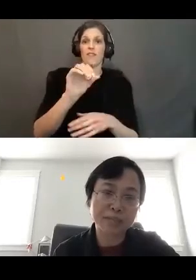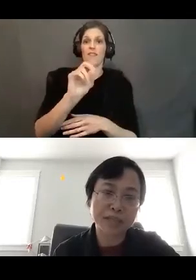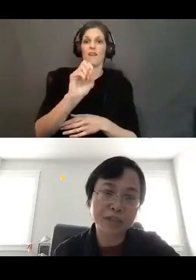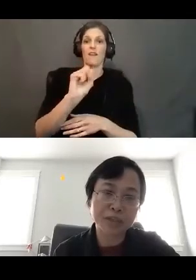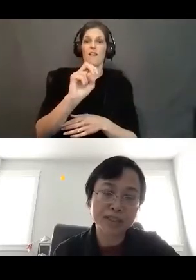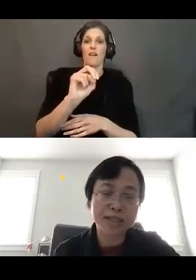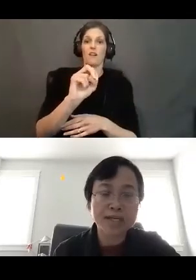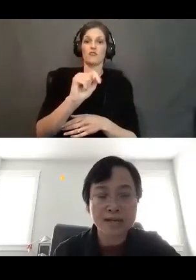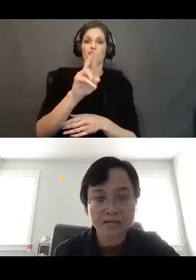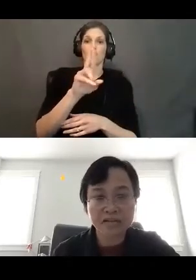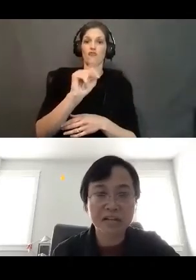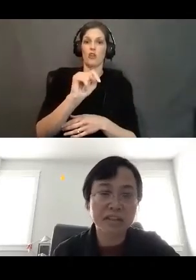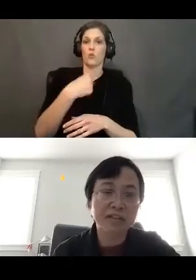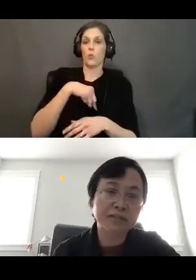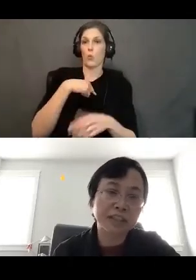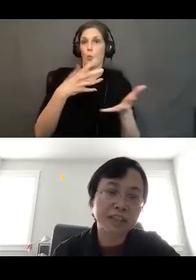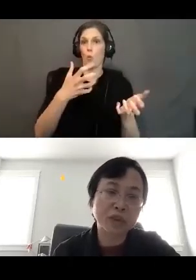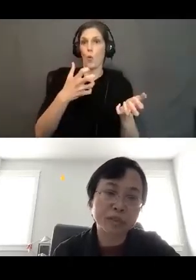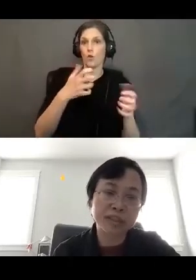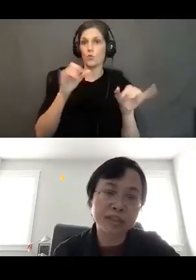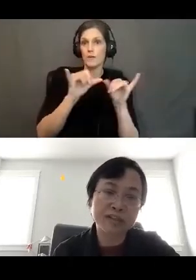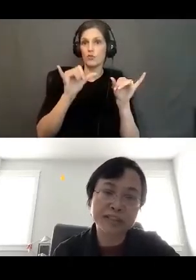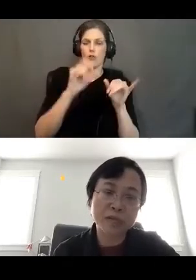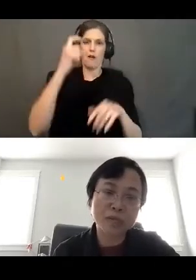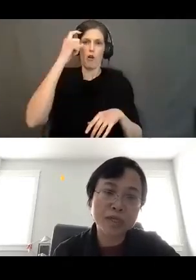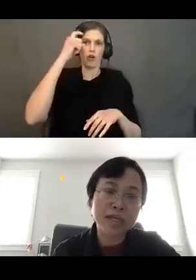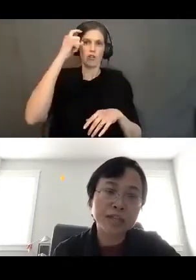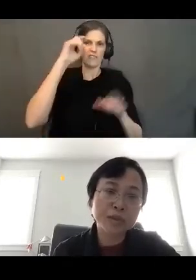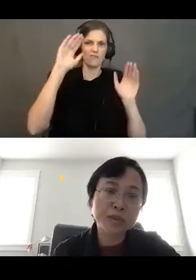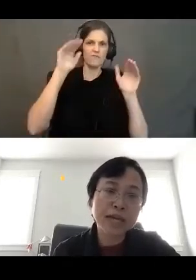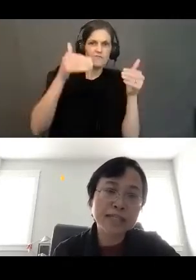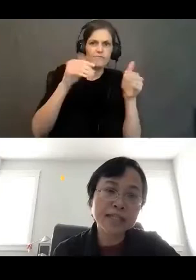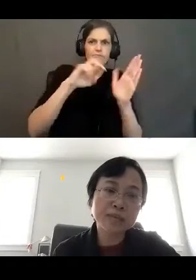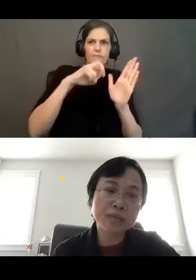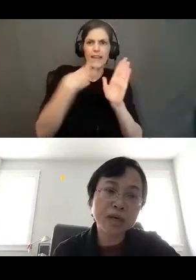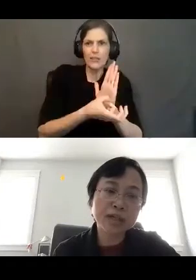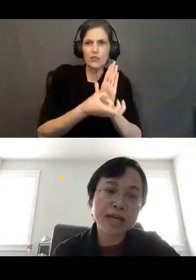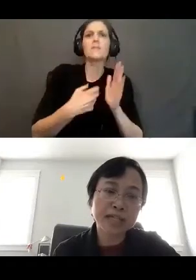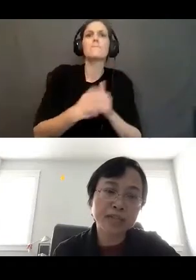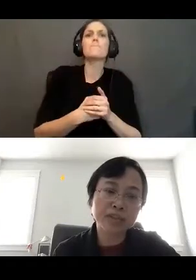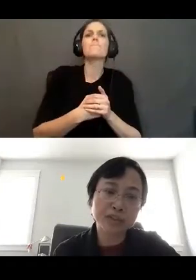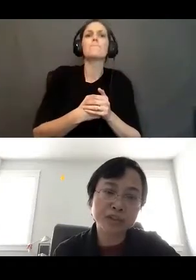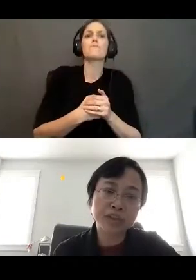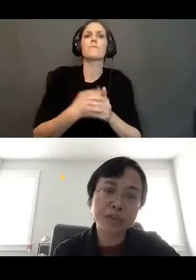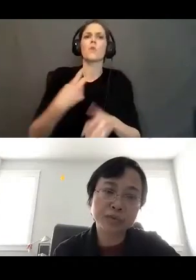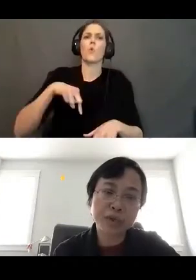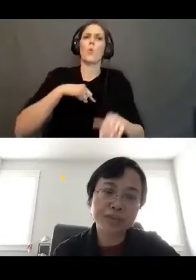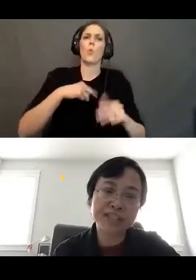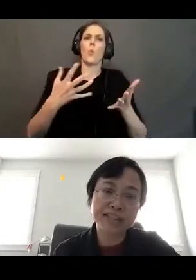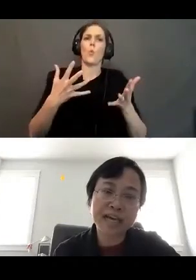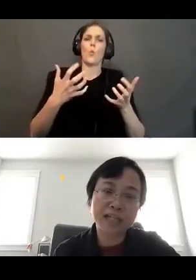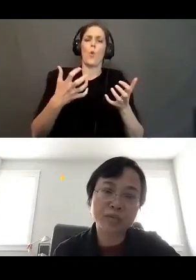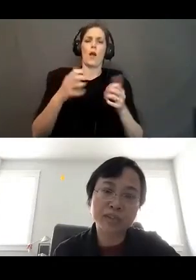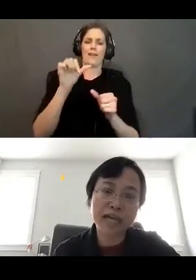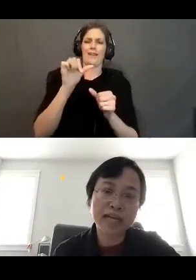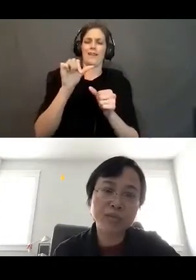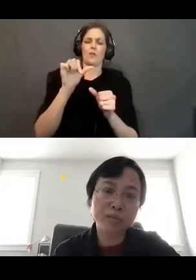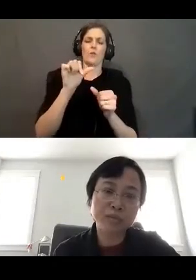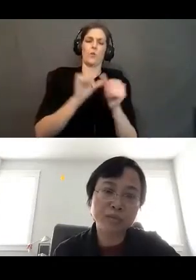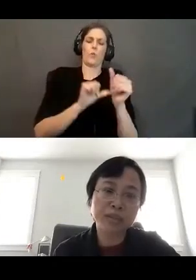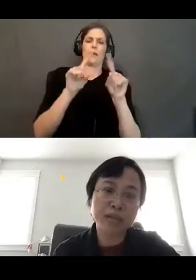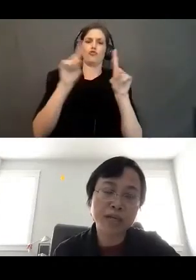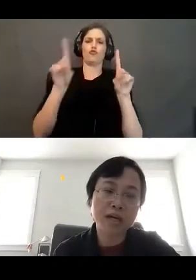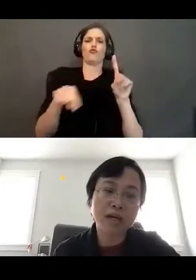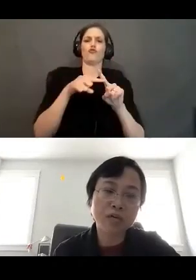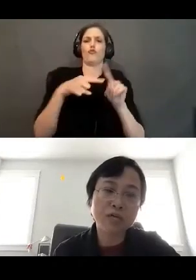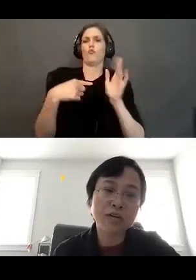interested in measuring, cognitive engagement in our example. So ideally, we want items, each circle represents items to